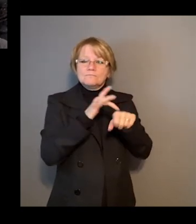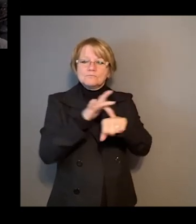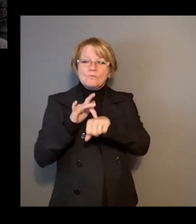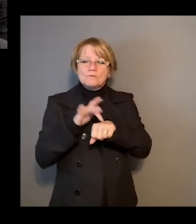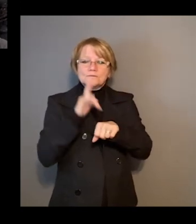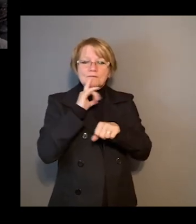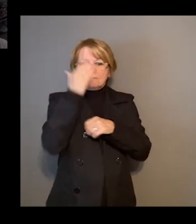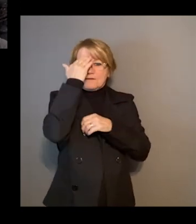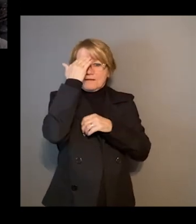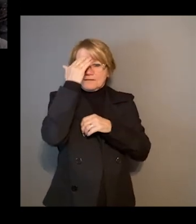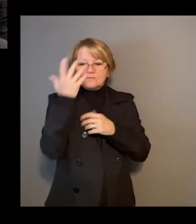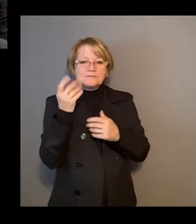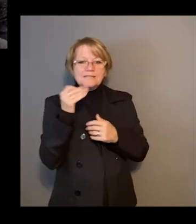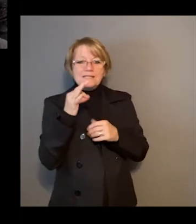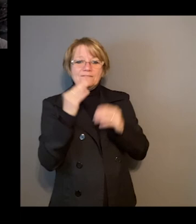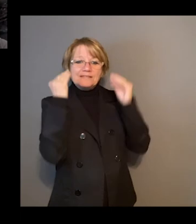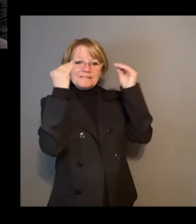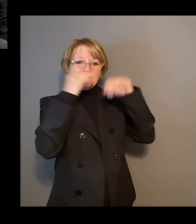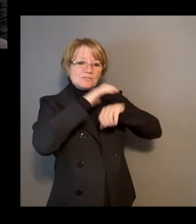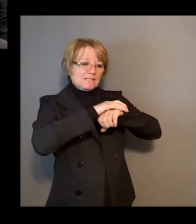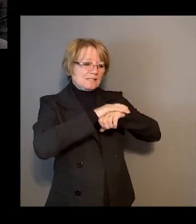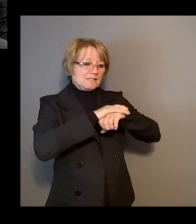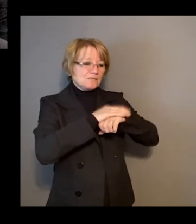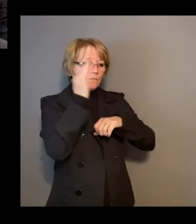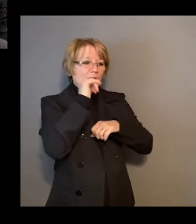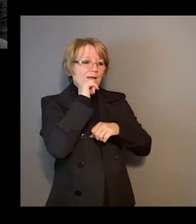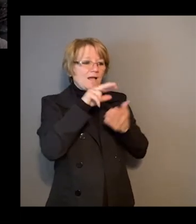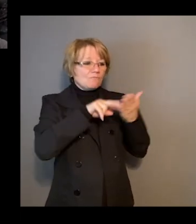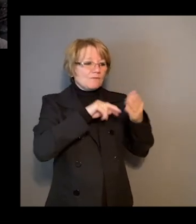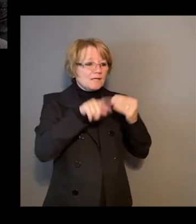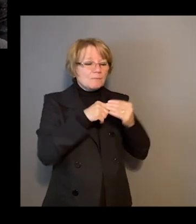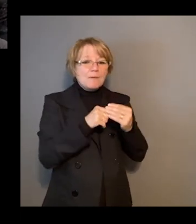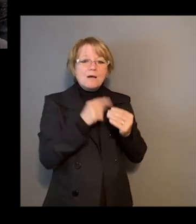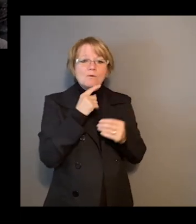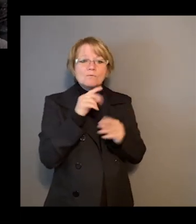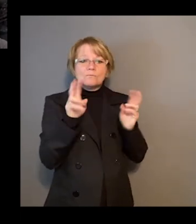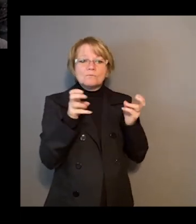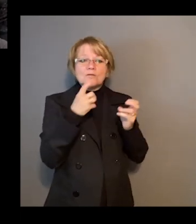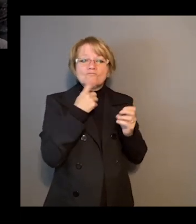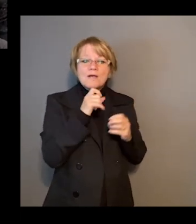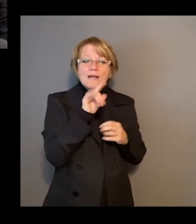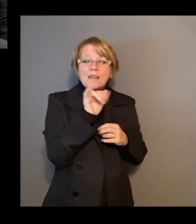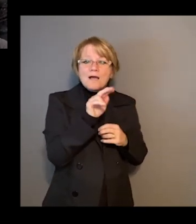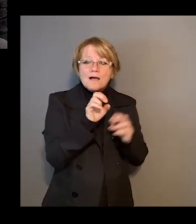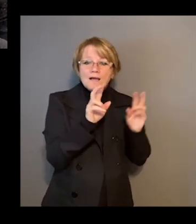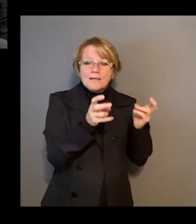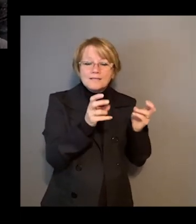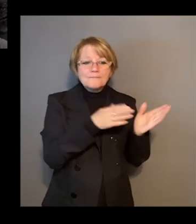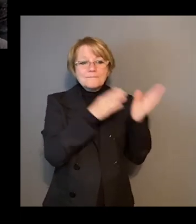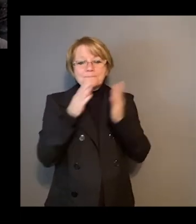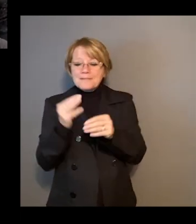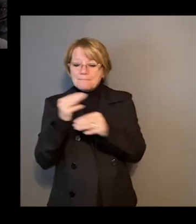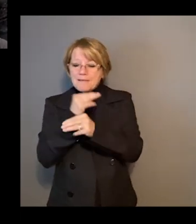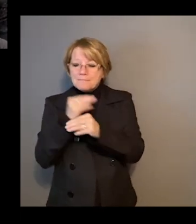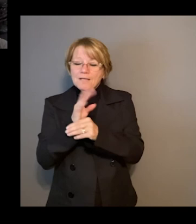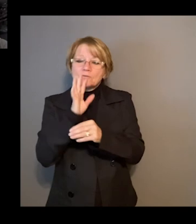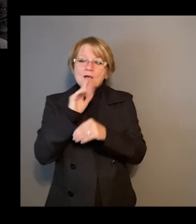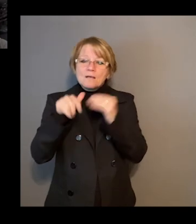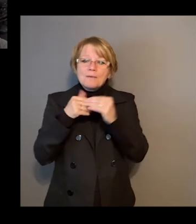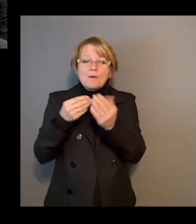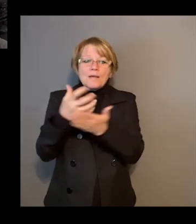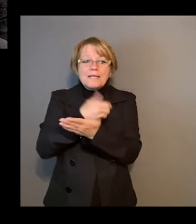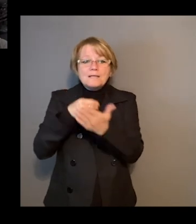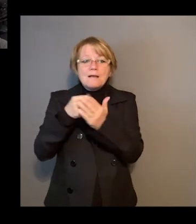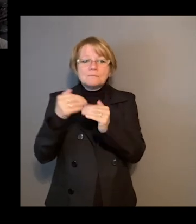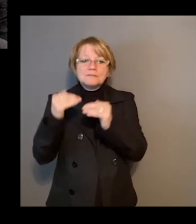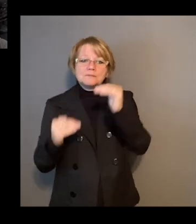read something about redlining? If you're teaching statistics or mathematics, why not talk about income disparities? So there's all these opportunities where you can